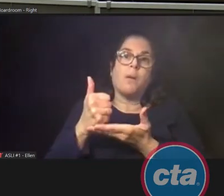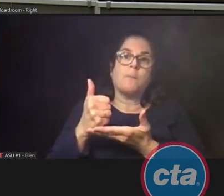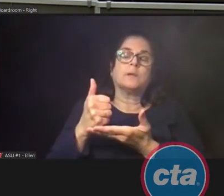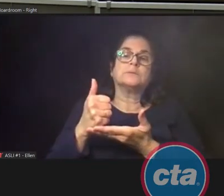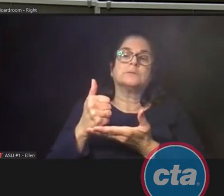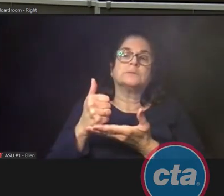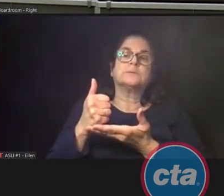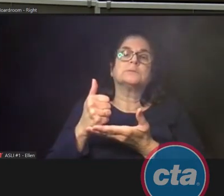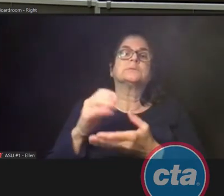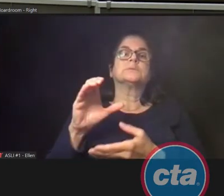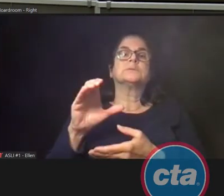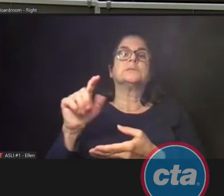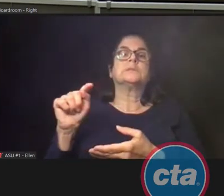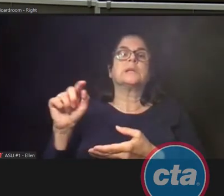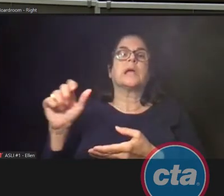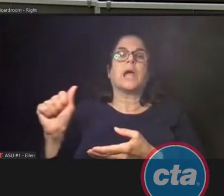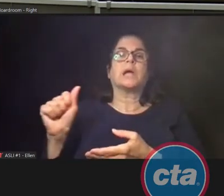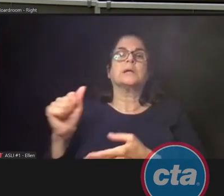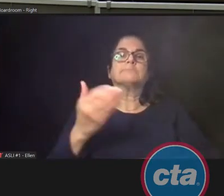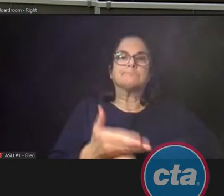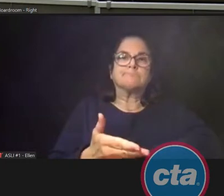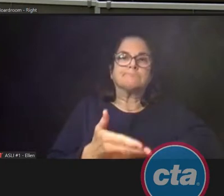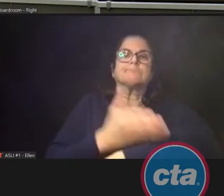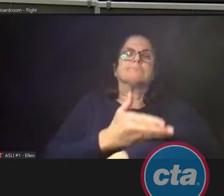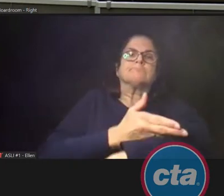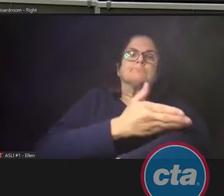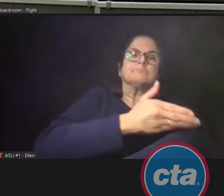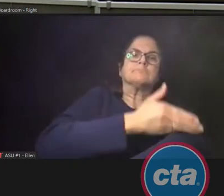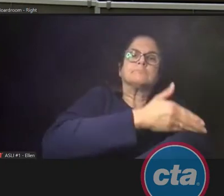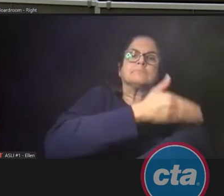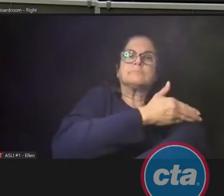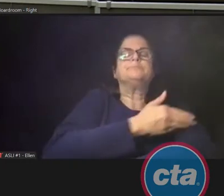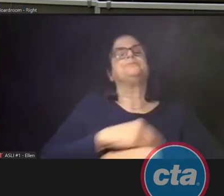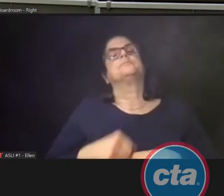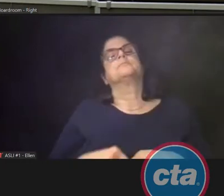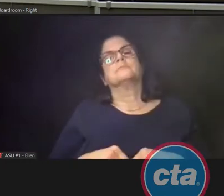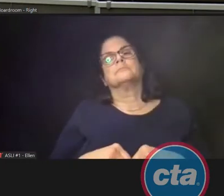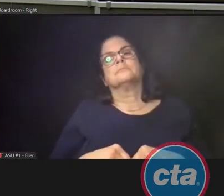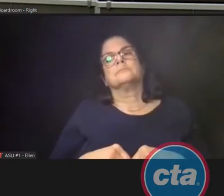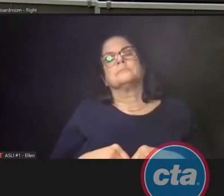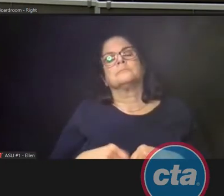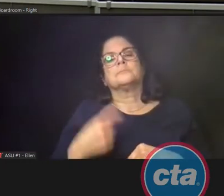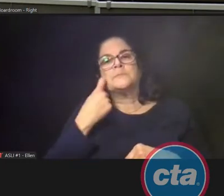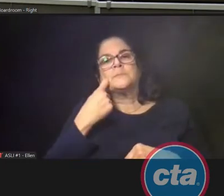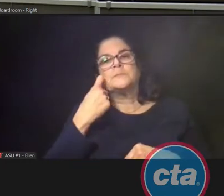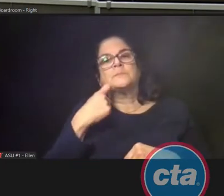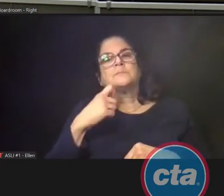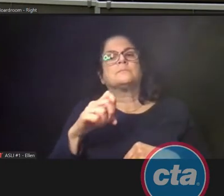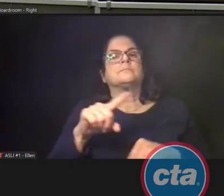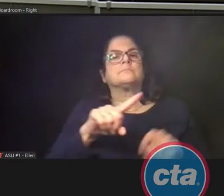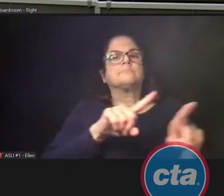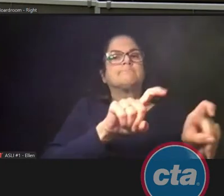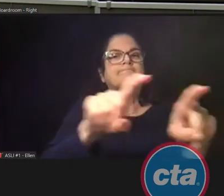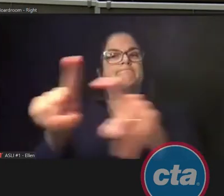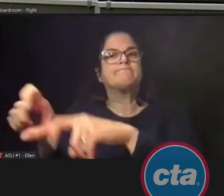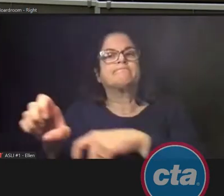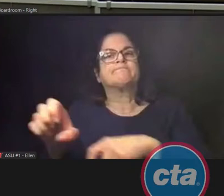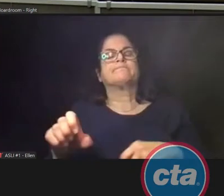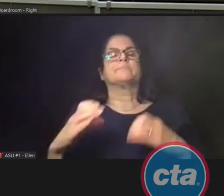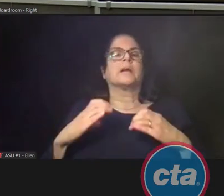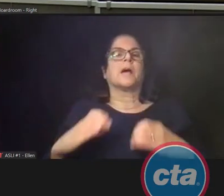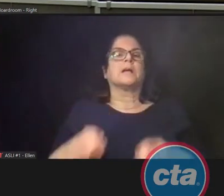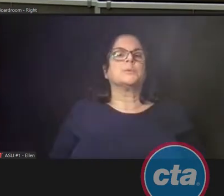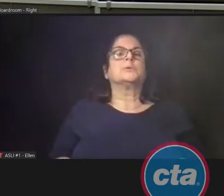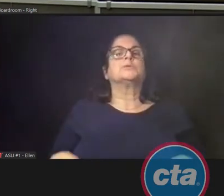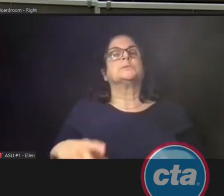CTA beyond our current challenges. CTA conducted a recent customer survey of frequent and infrequent CTA